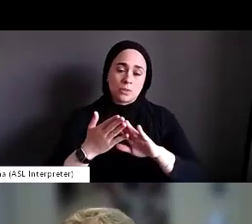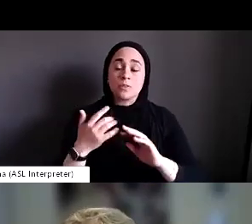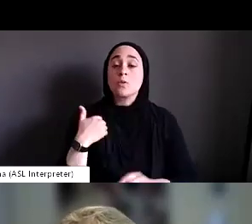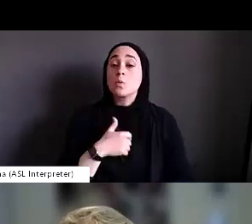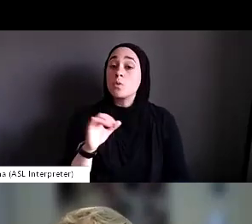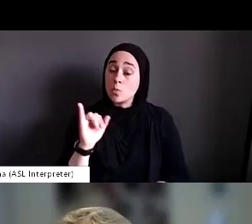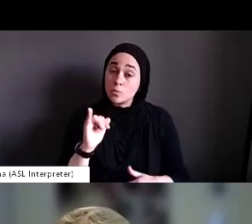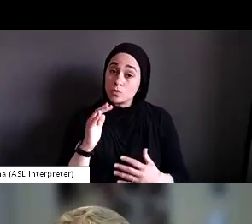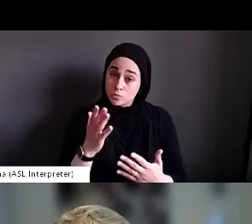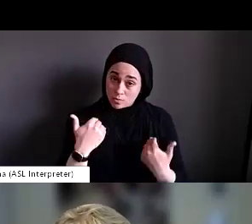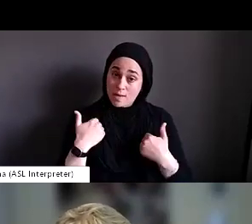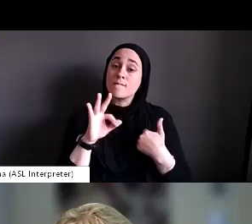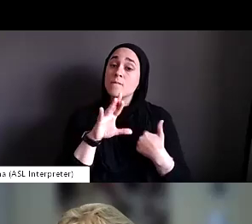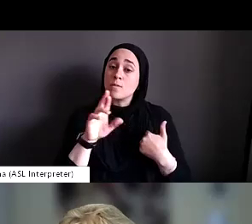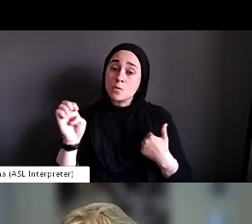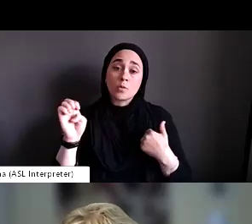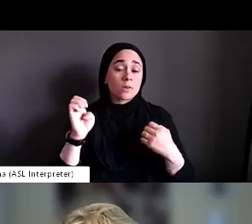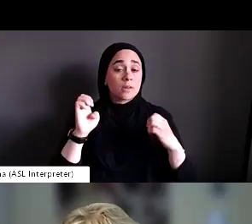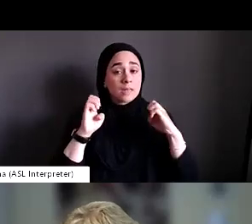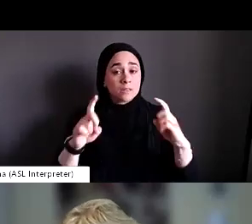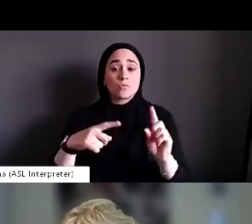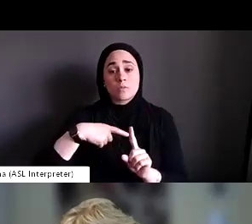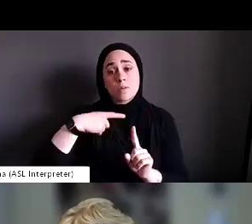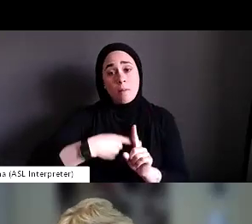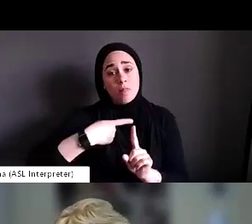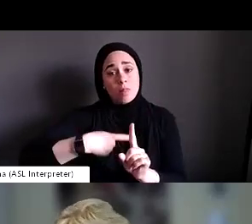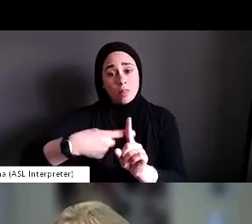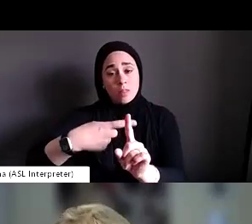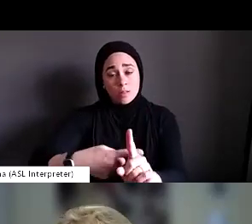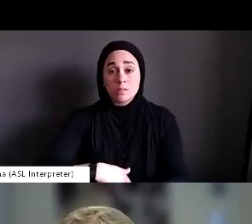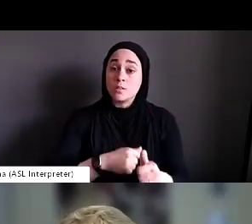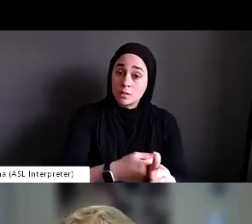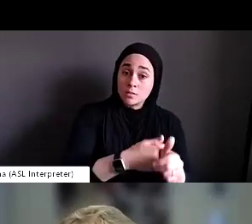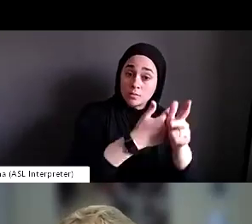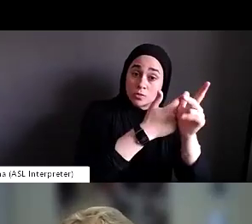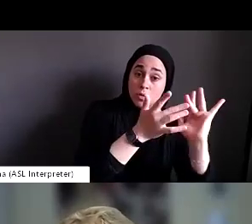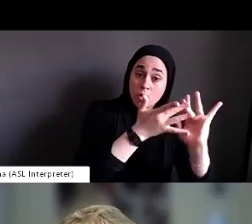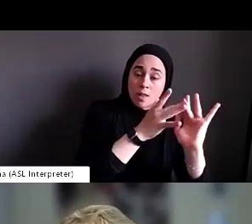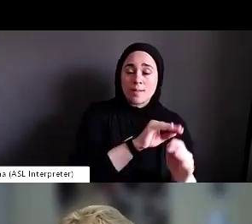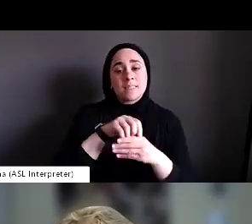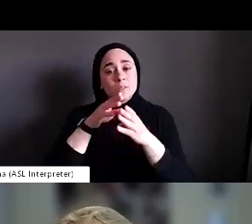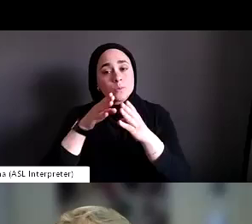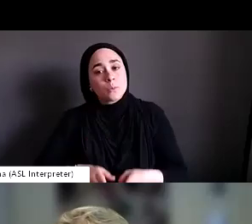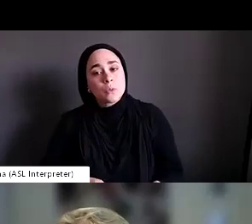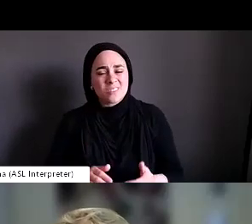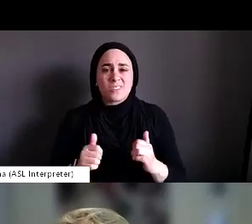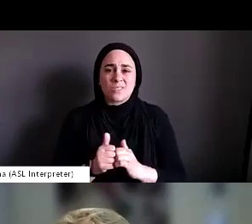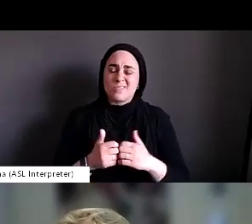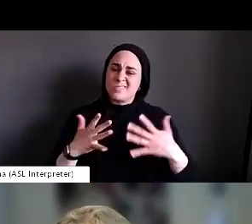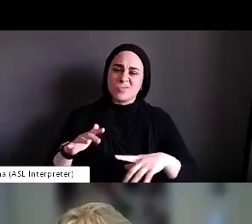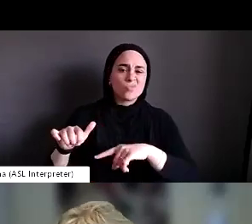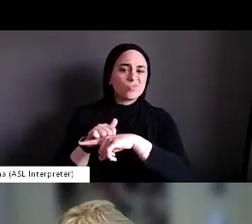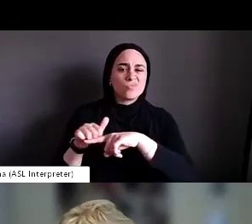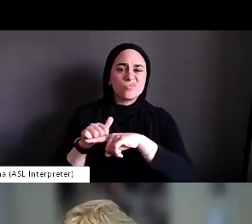public free education monthly across the province, both virtually and in person, with an army of trained presenters